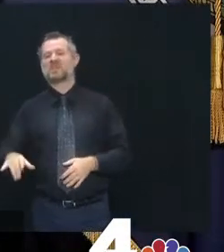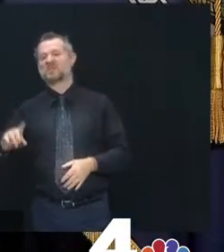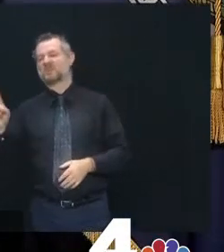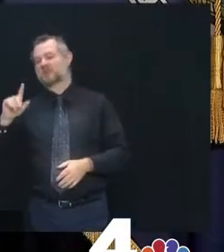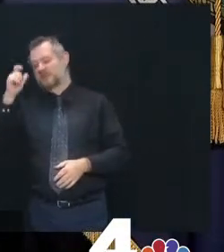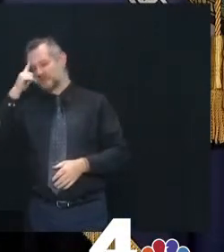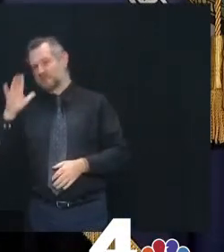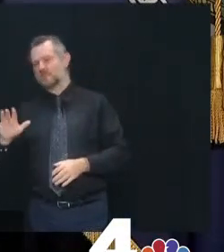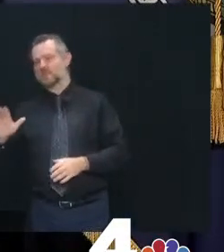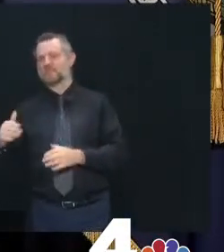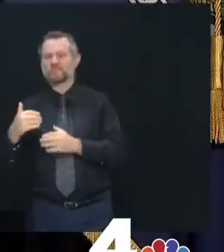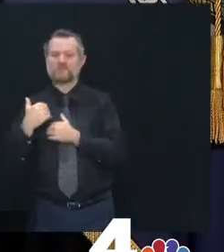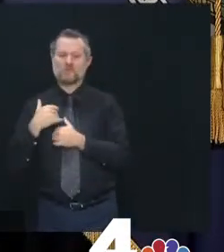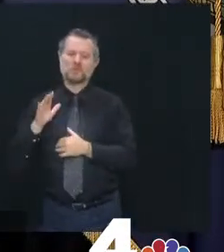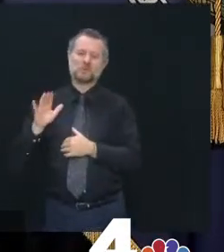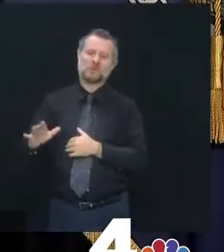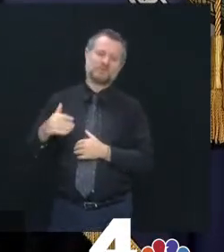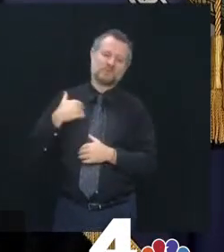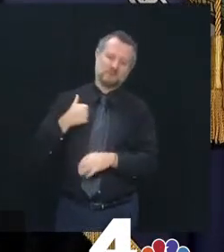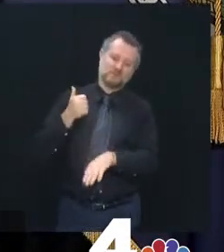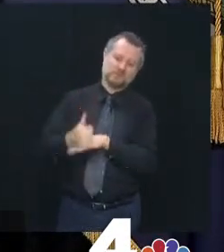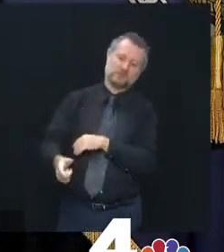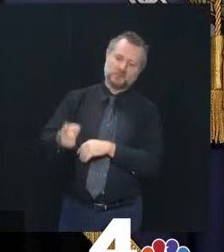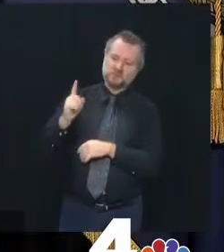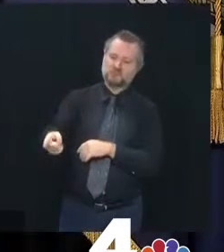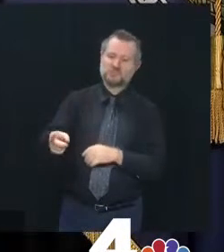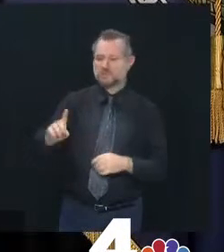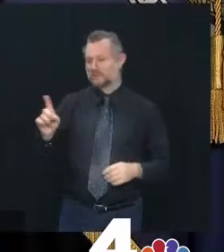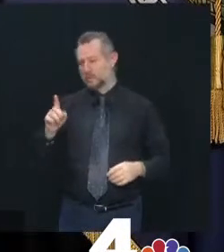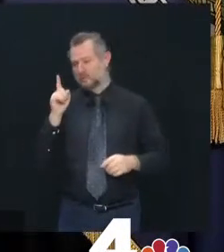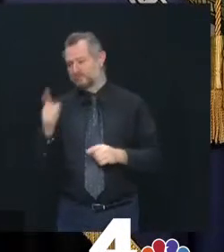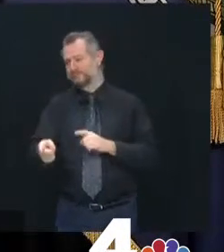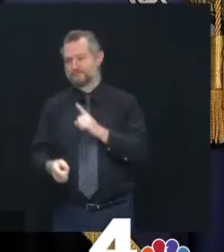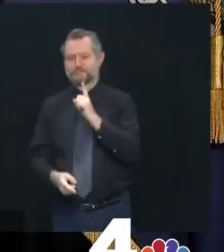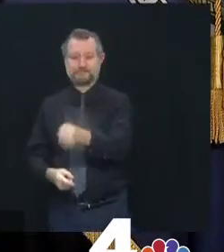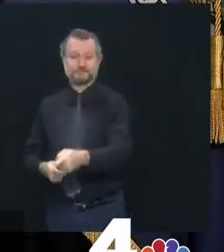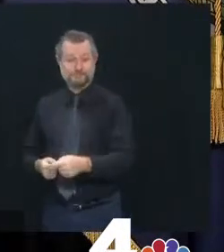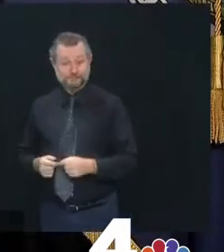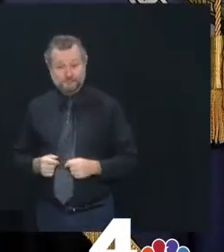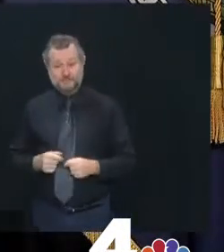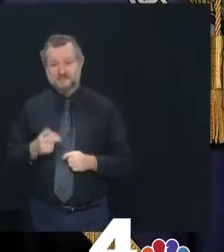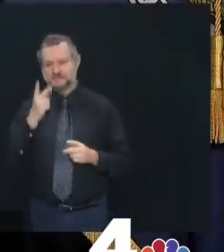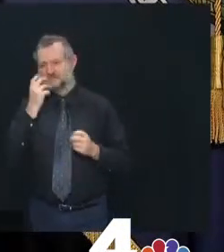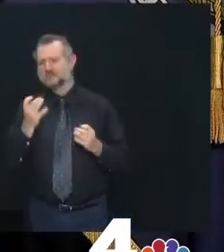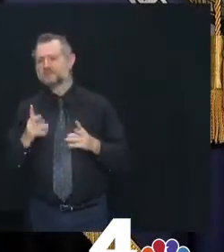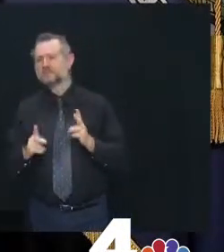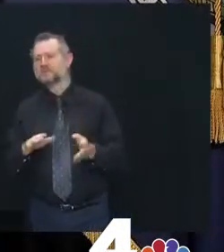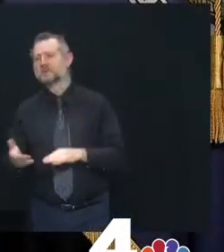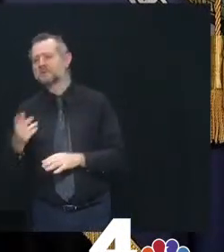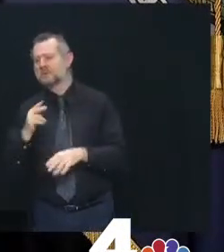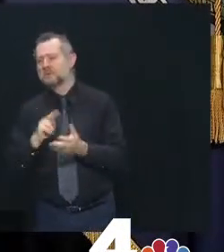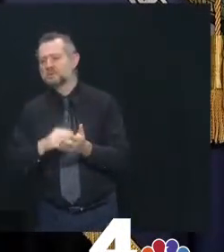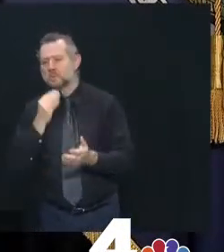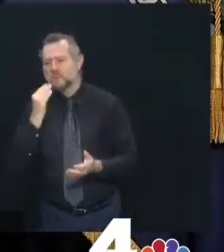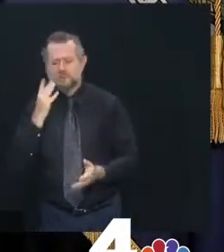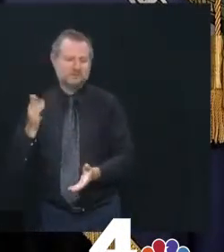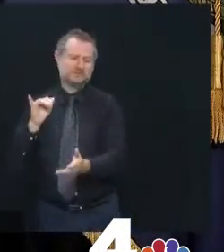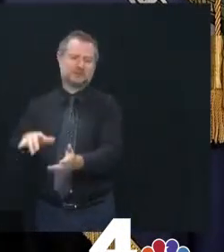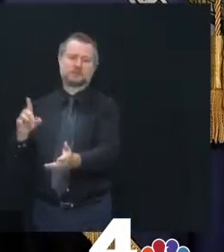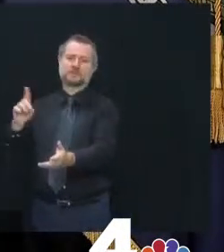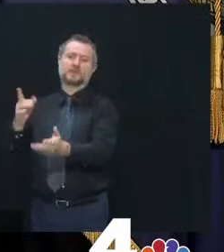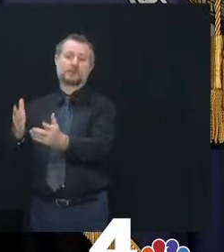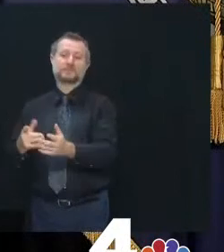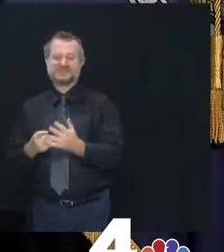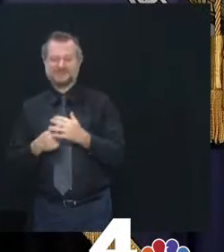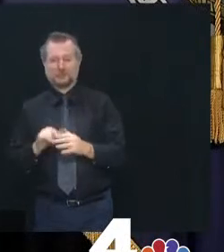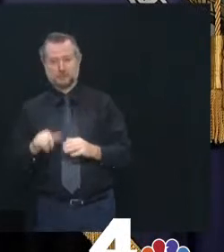charge. And by the way, look at how many people are dying in nursing homes. They started that, which I think